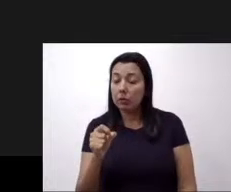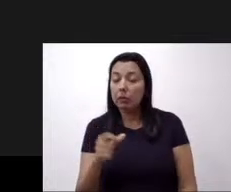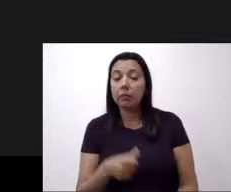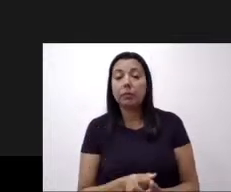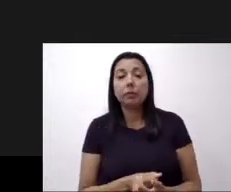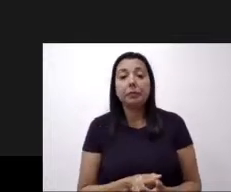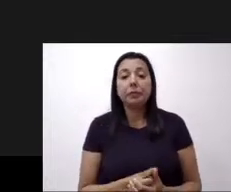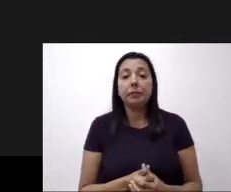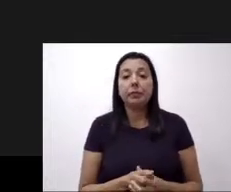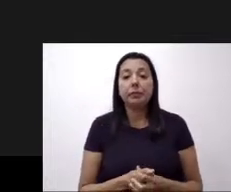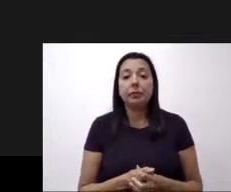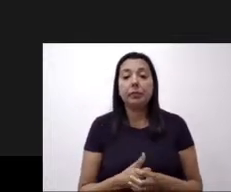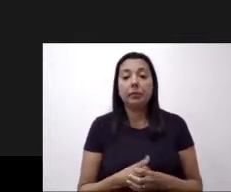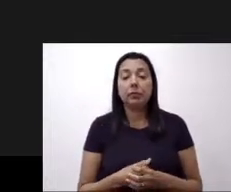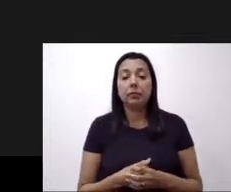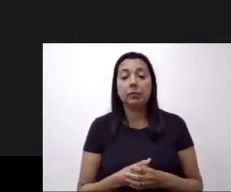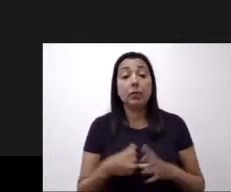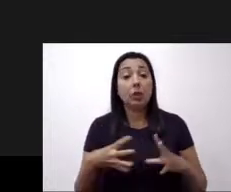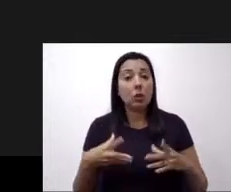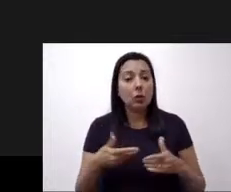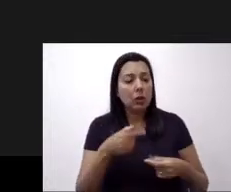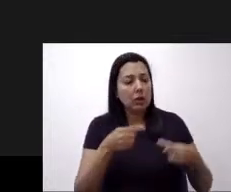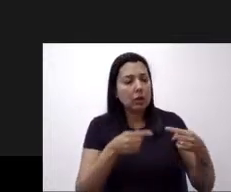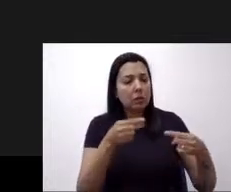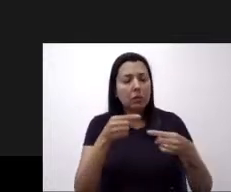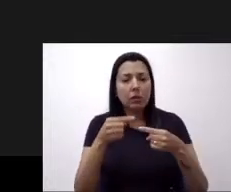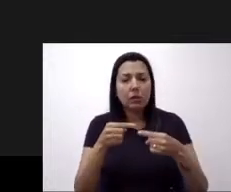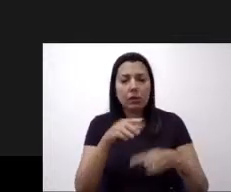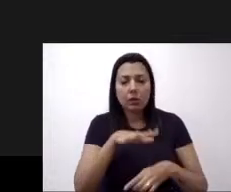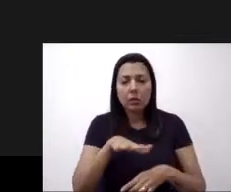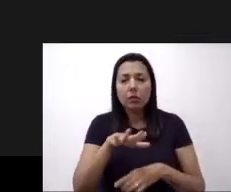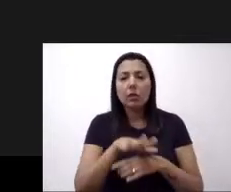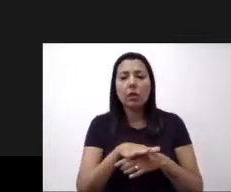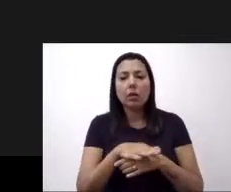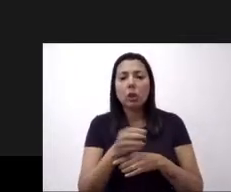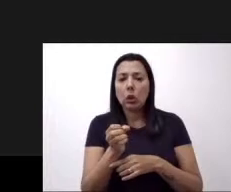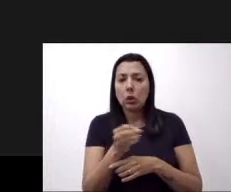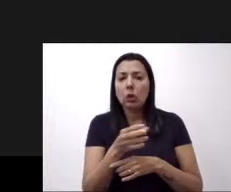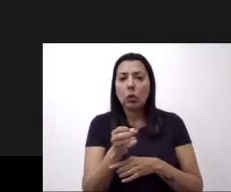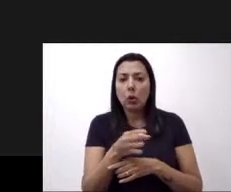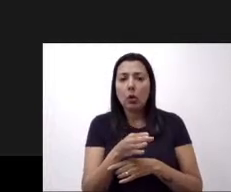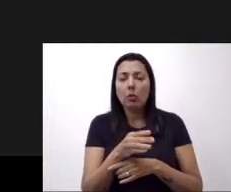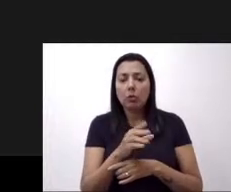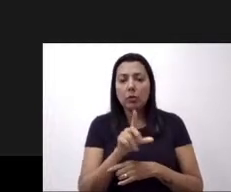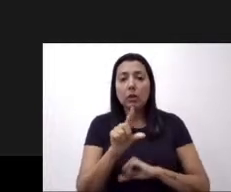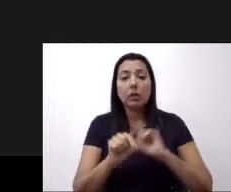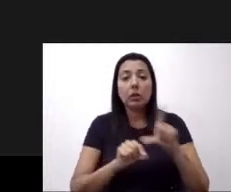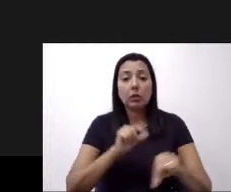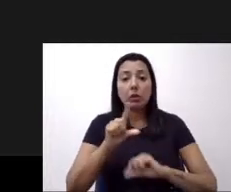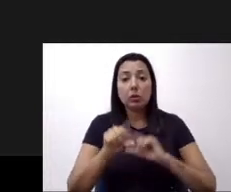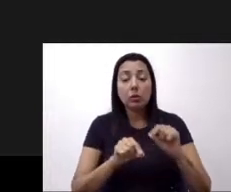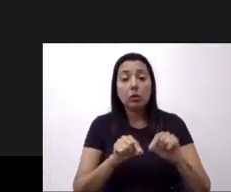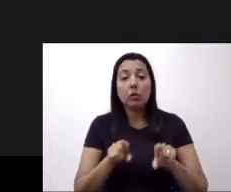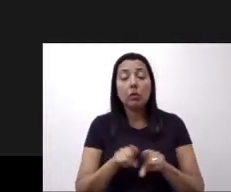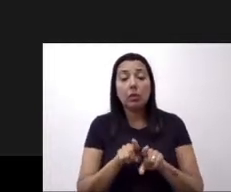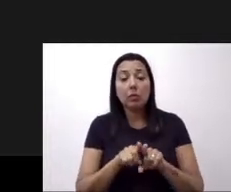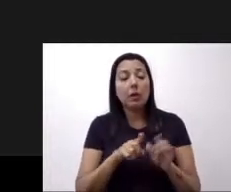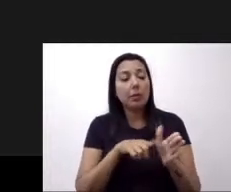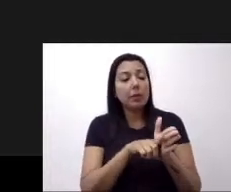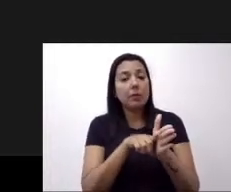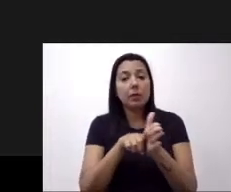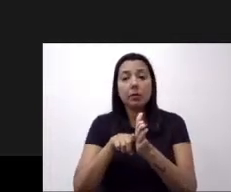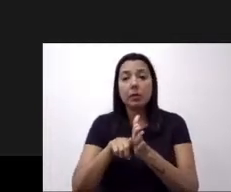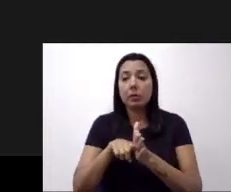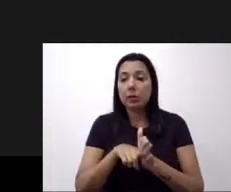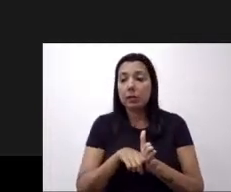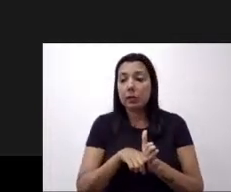All these policies became new and exciting research topics for researchers, and most of the time for female